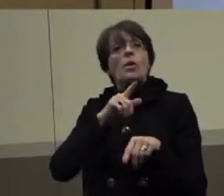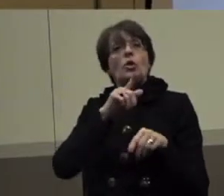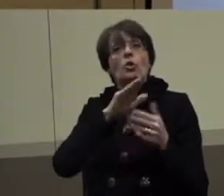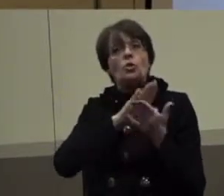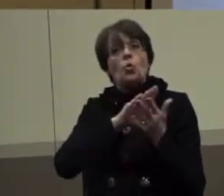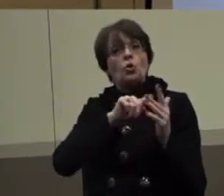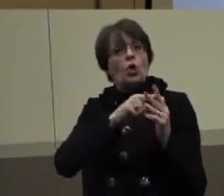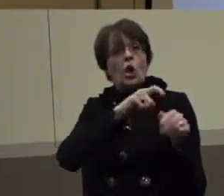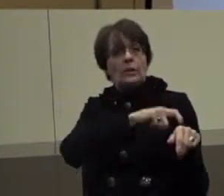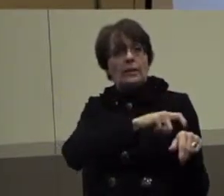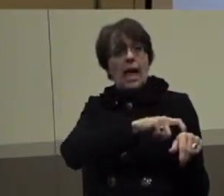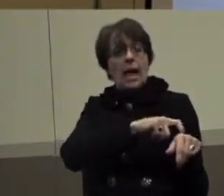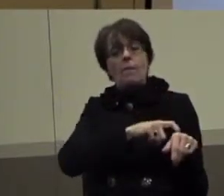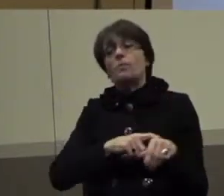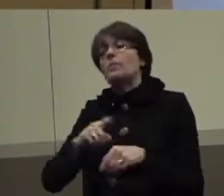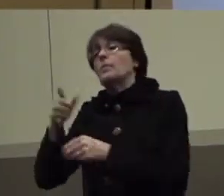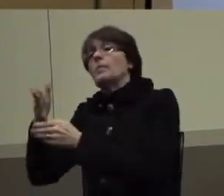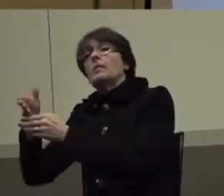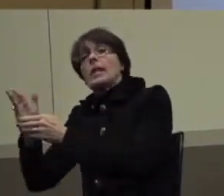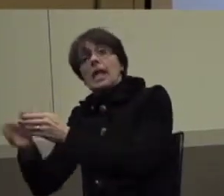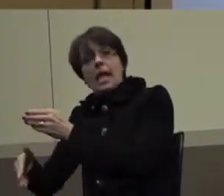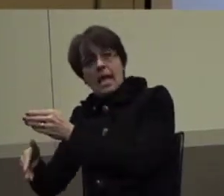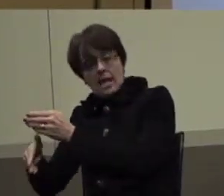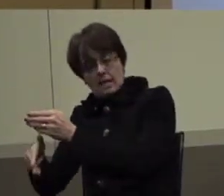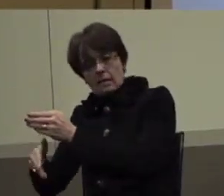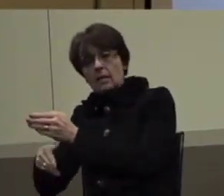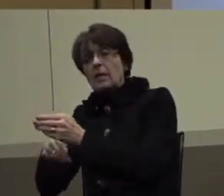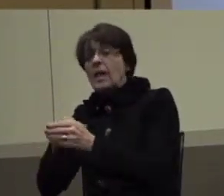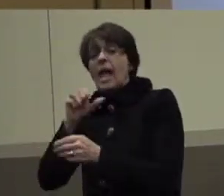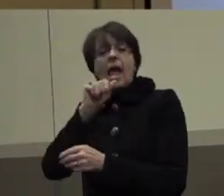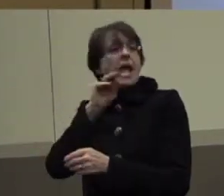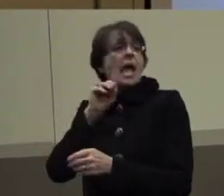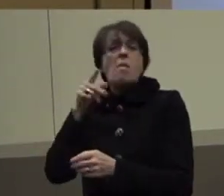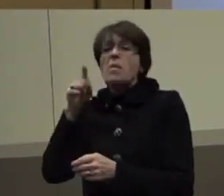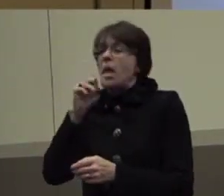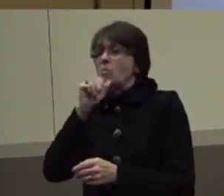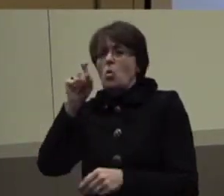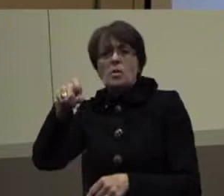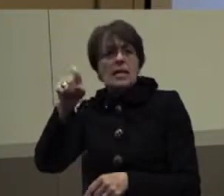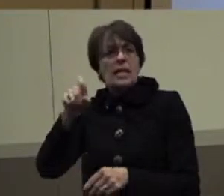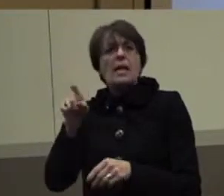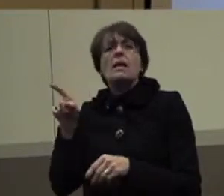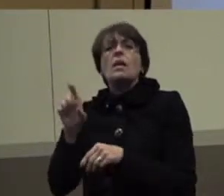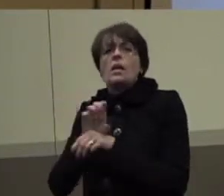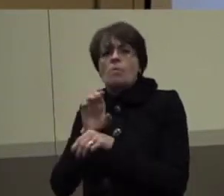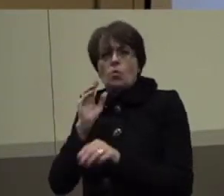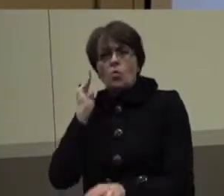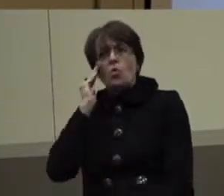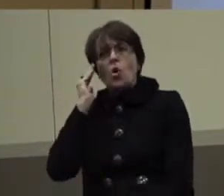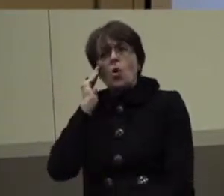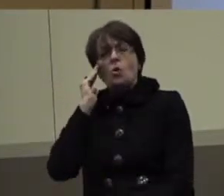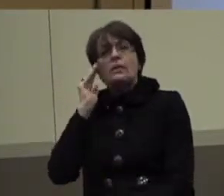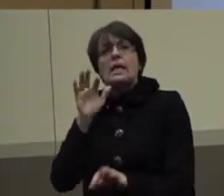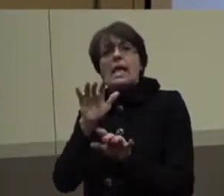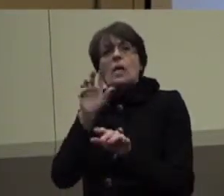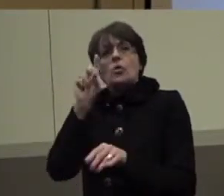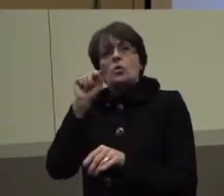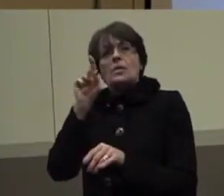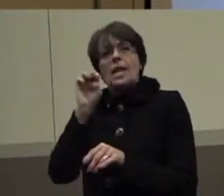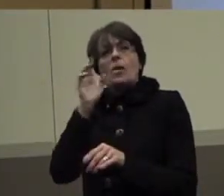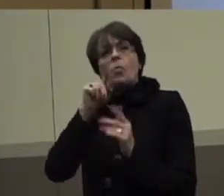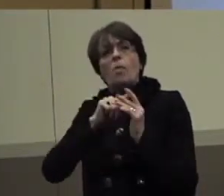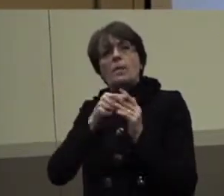the time school ends, and you don't have to put in AM or PM anymore because the computer knows. You enter the date, you'll begin